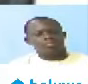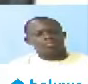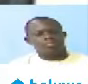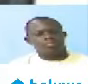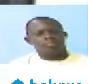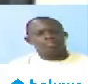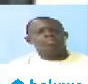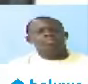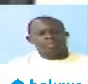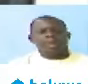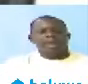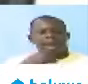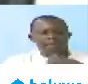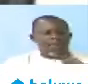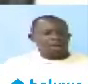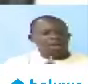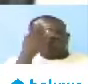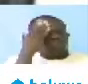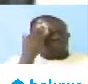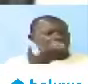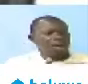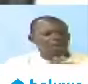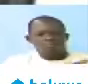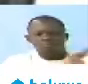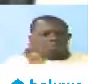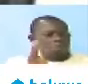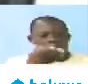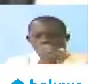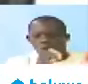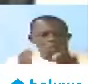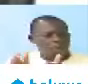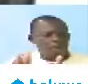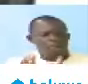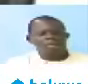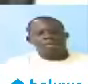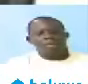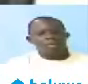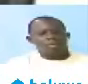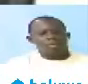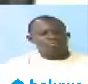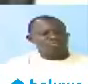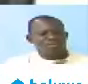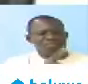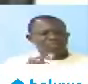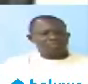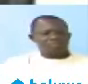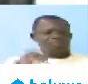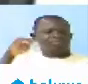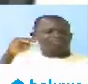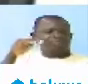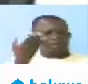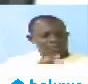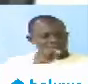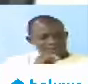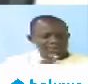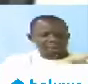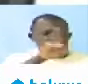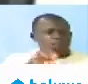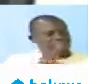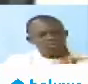mantaf. After I realized that well, there is no way to way. I cannot take myself out of